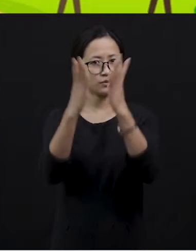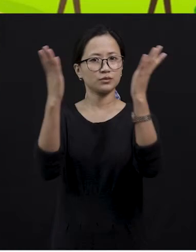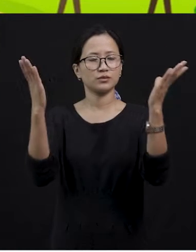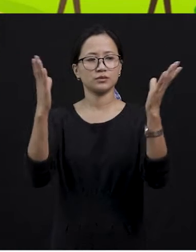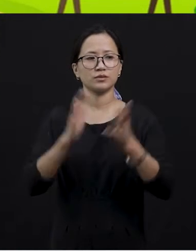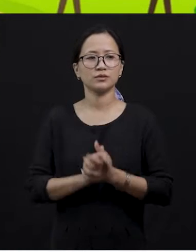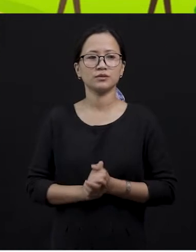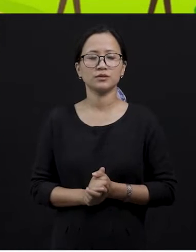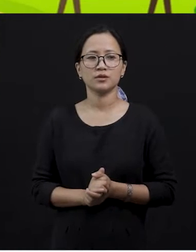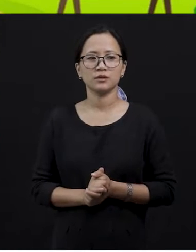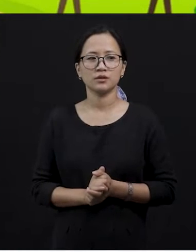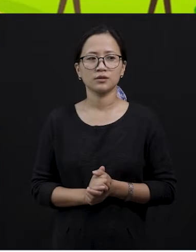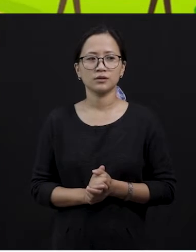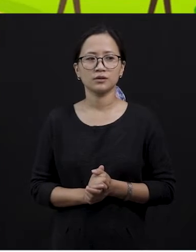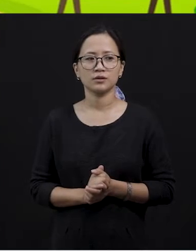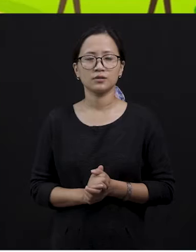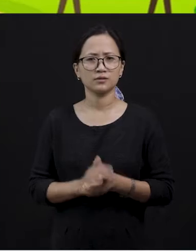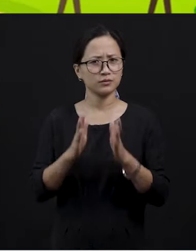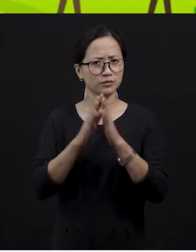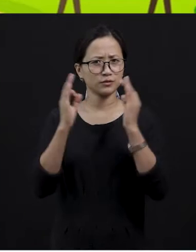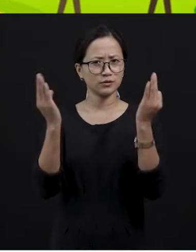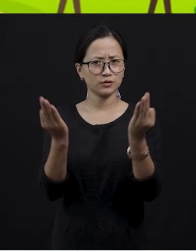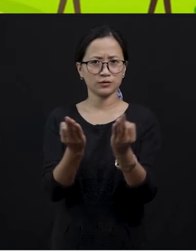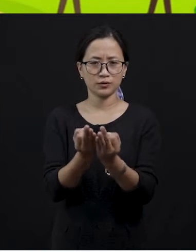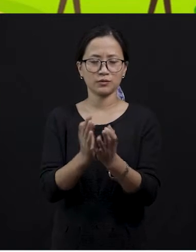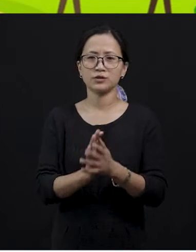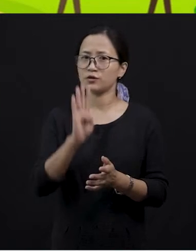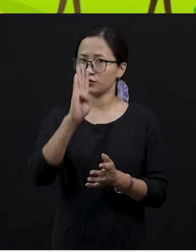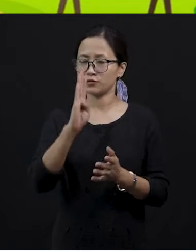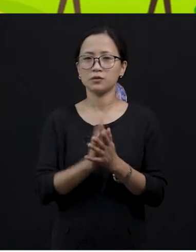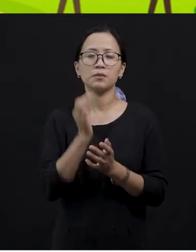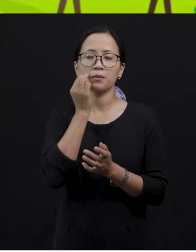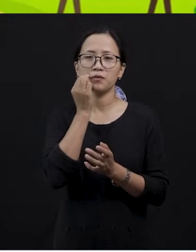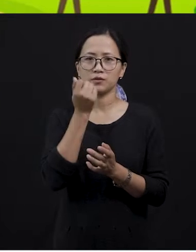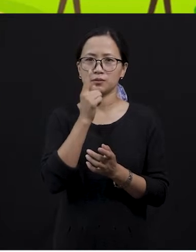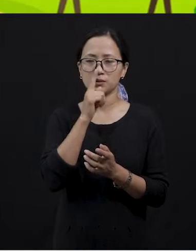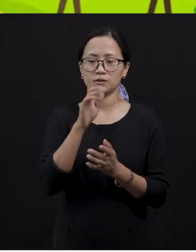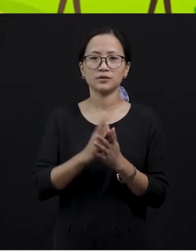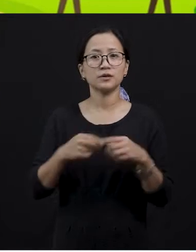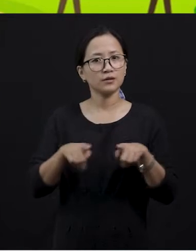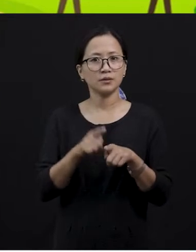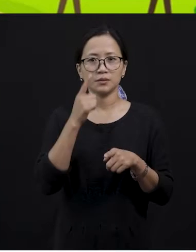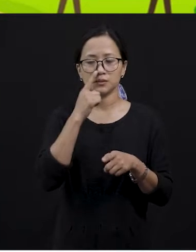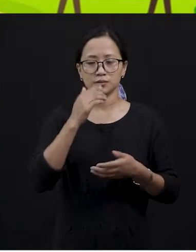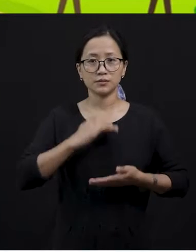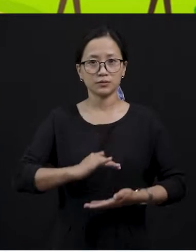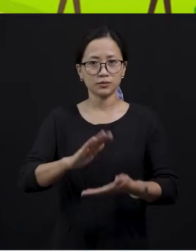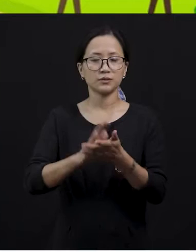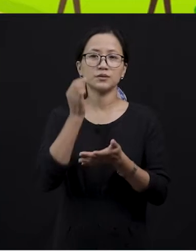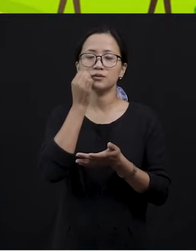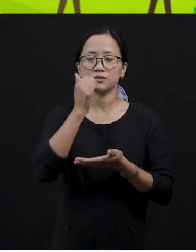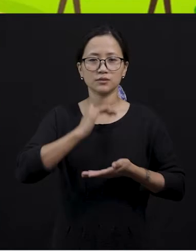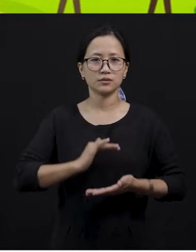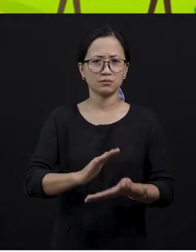trees. We can see trees. We can see this family of 4. Yes, father, mother, daughter, and son. Then we